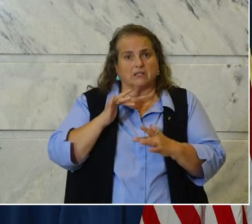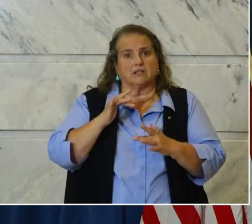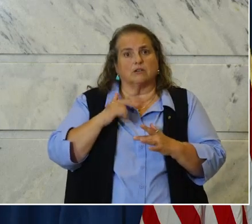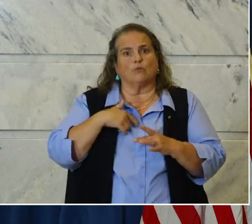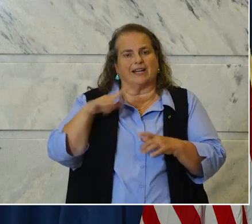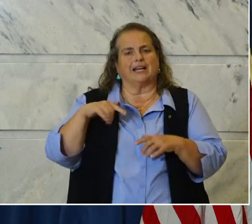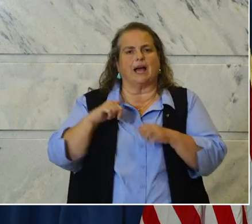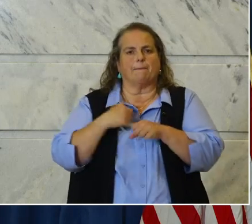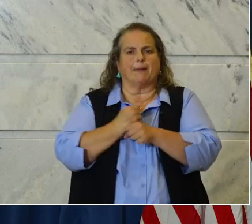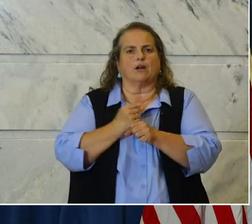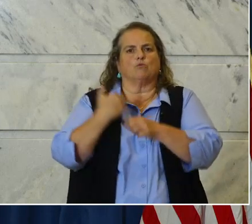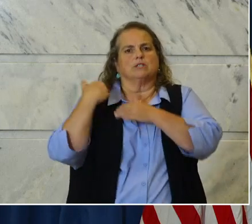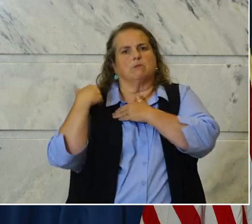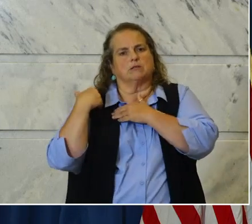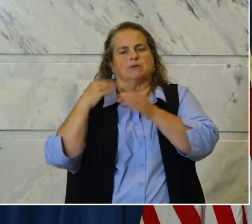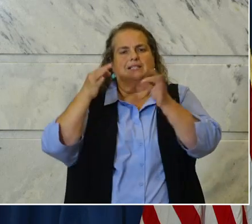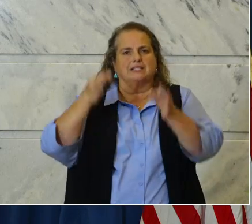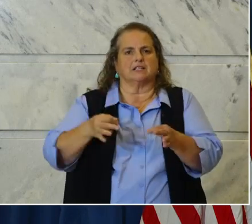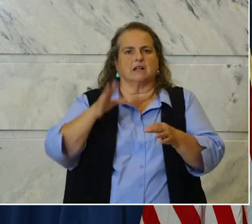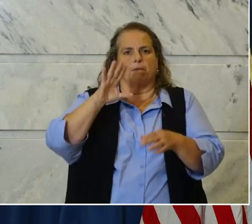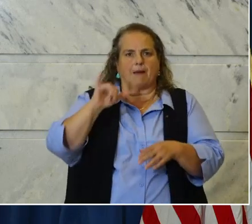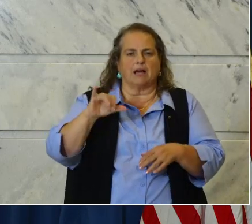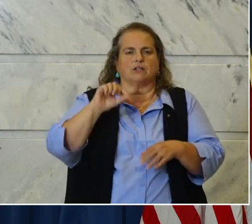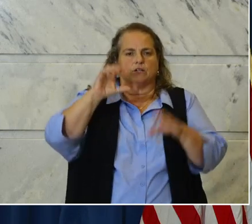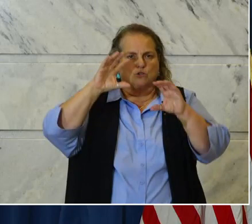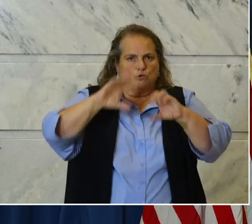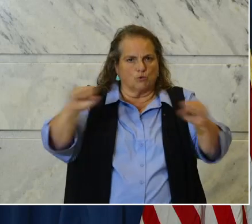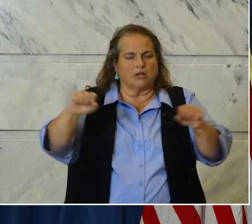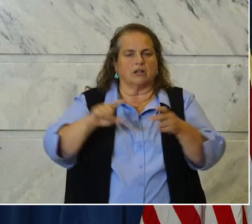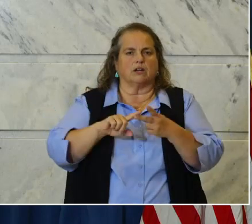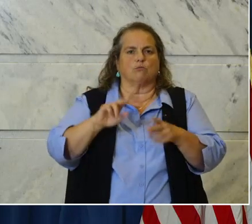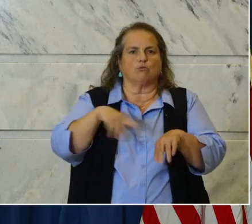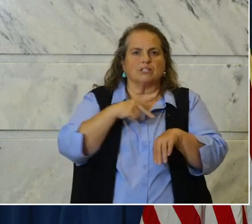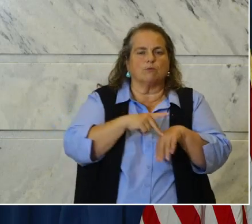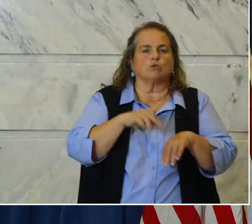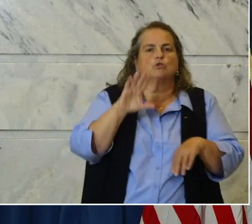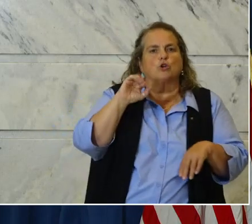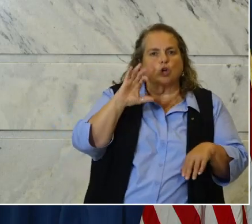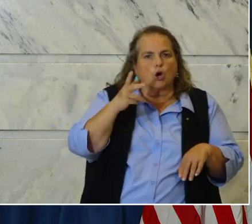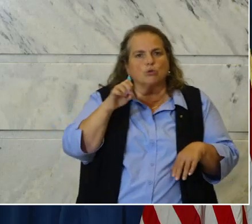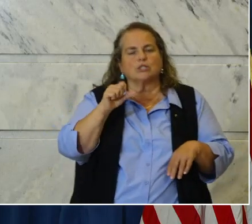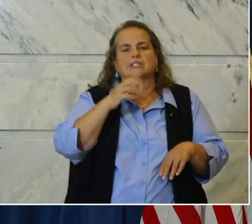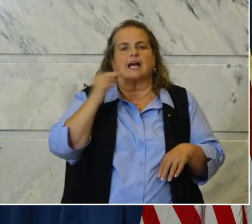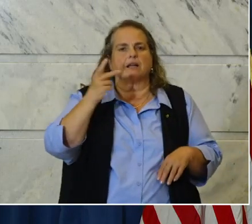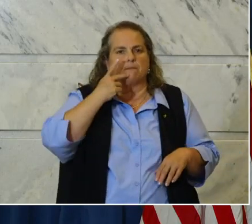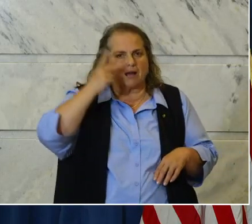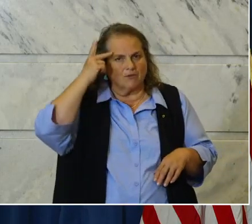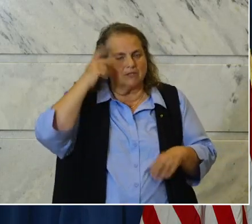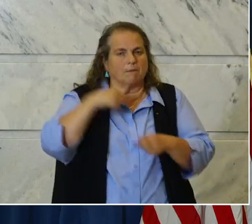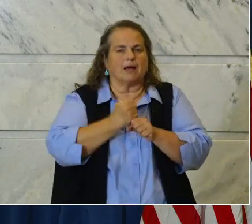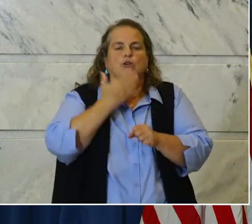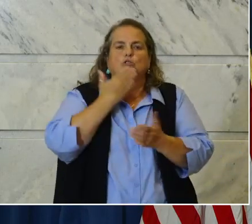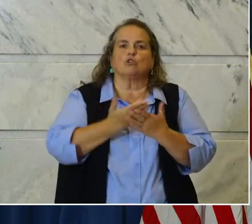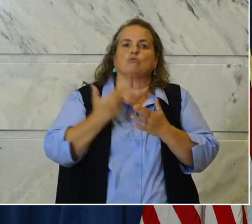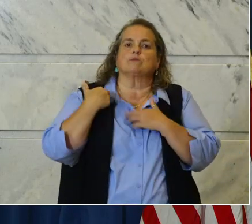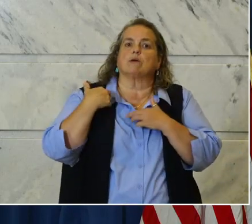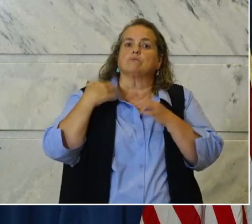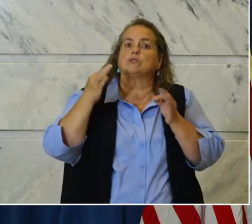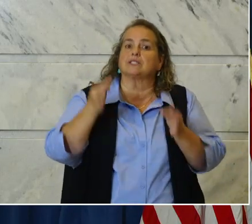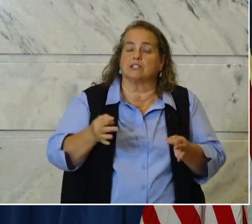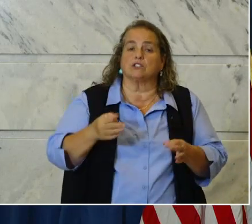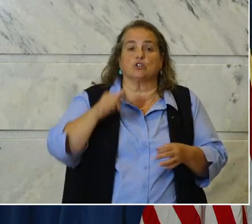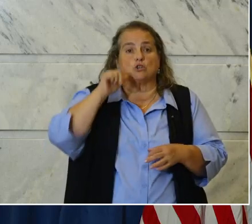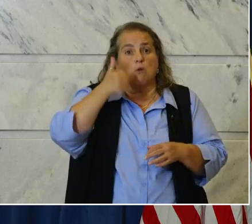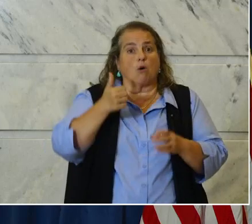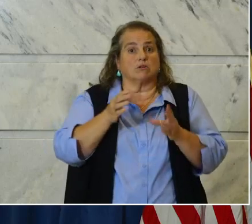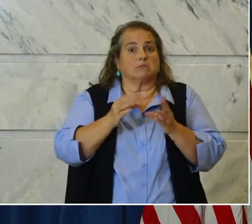responsible decisions made by superintendents and principals, coaches, and parents. In tomorrow's meeting,